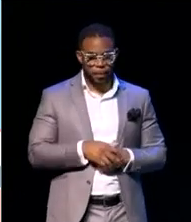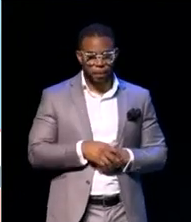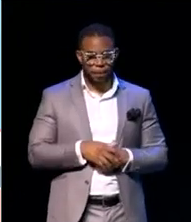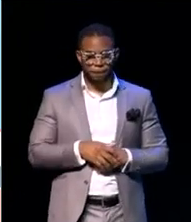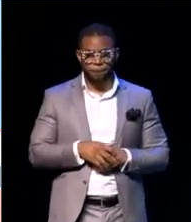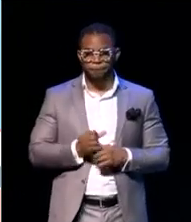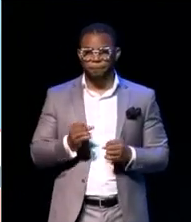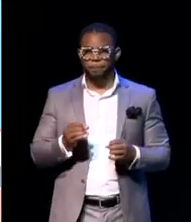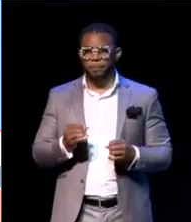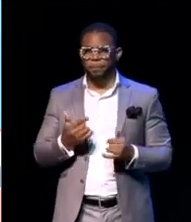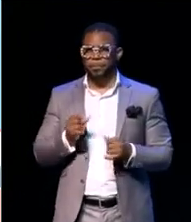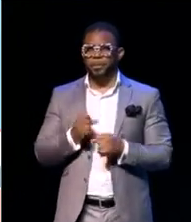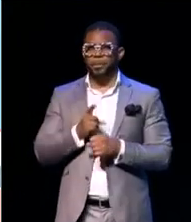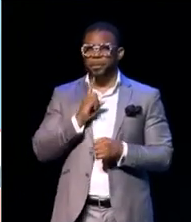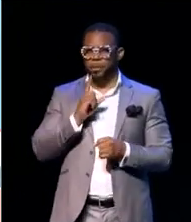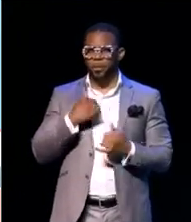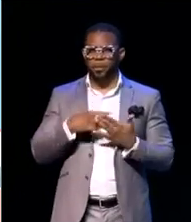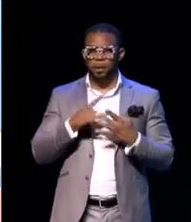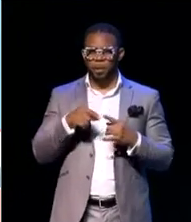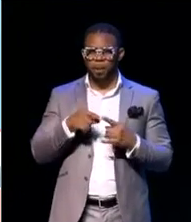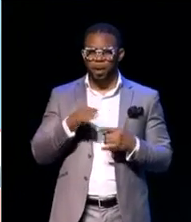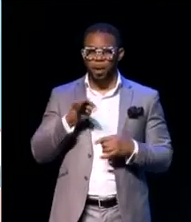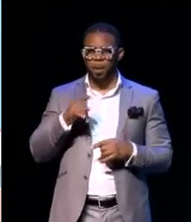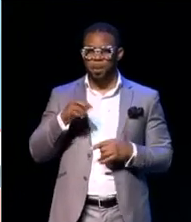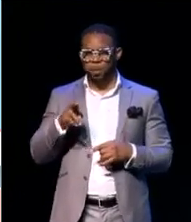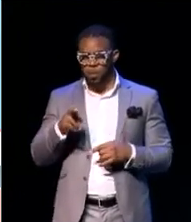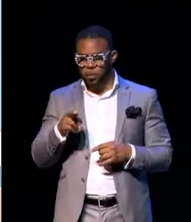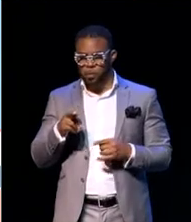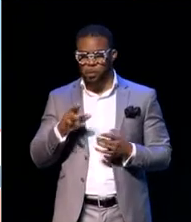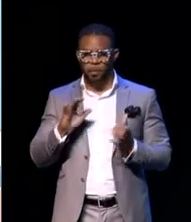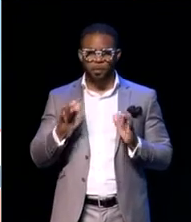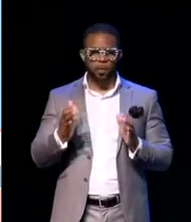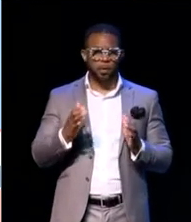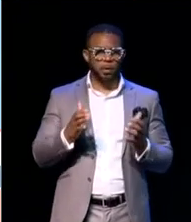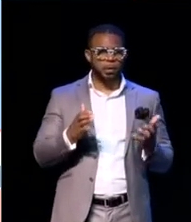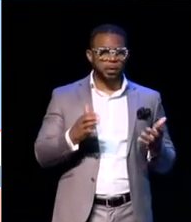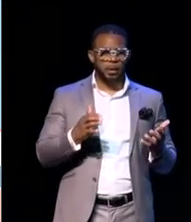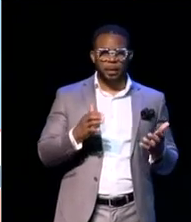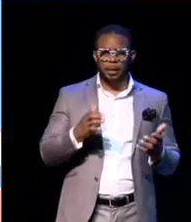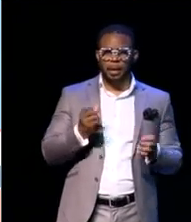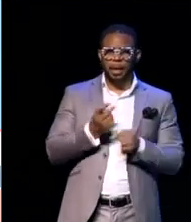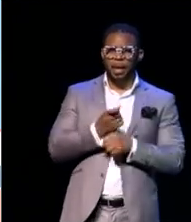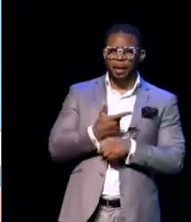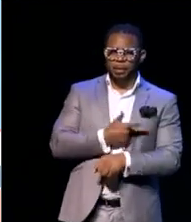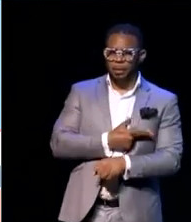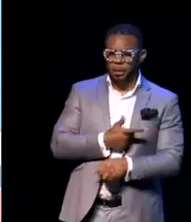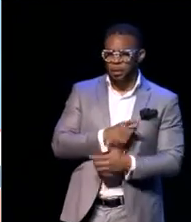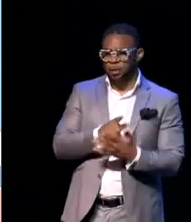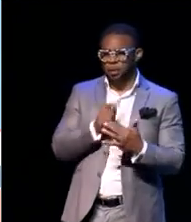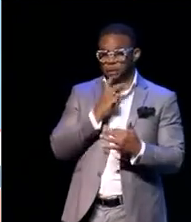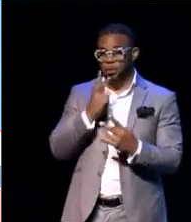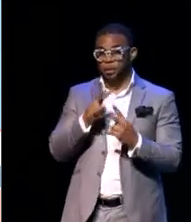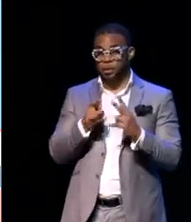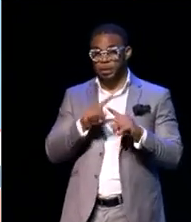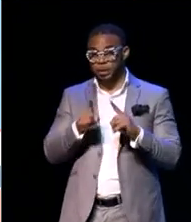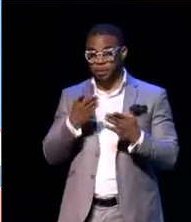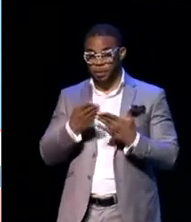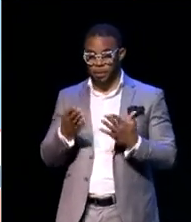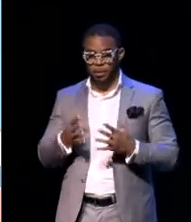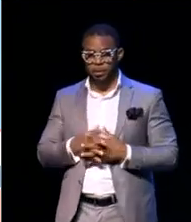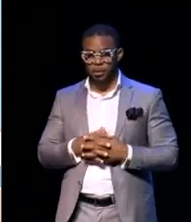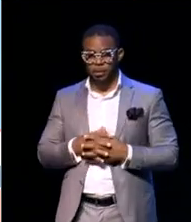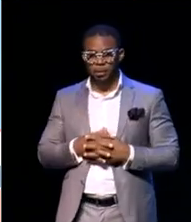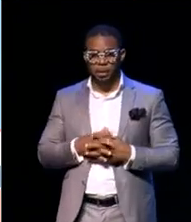right? So let's make sure that when we're talking about boosters versus an annual shot, those could be two very different